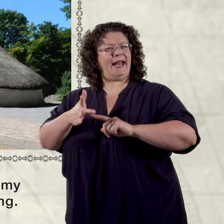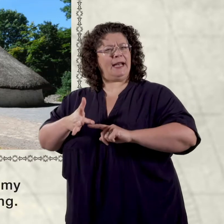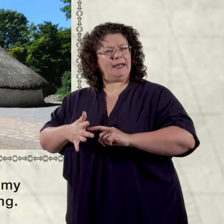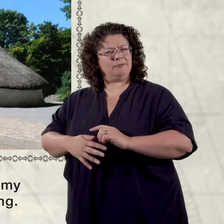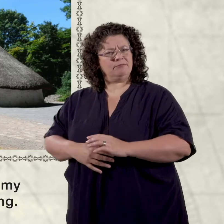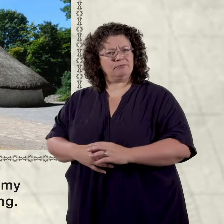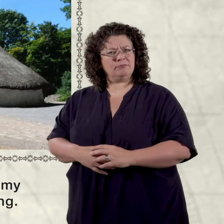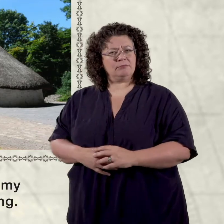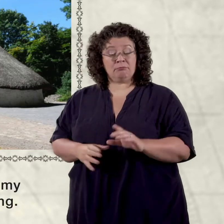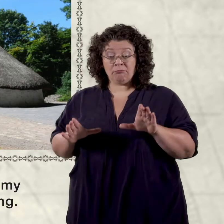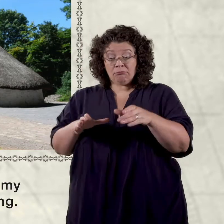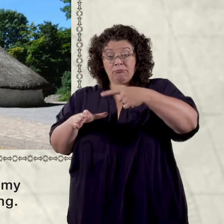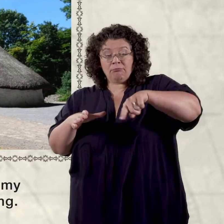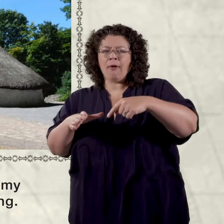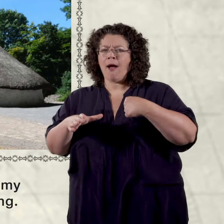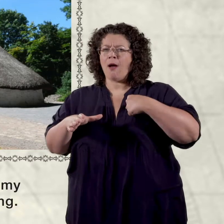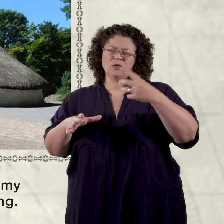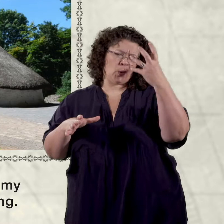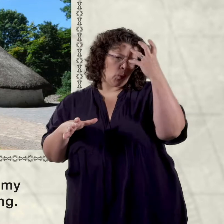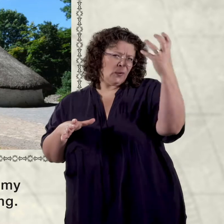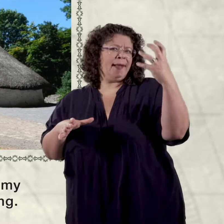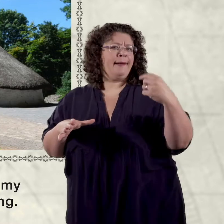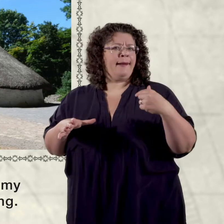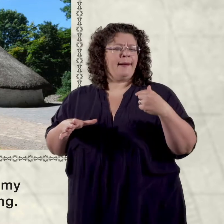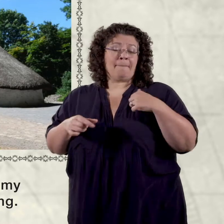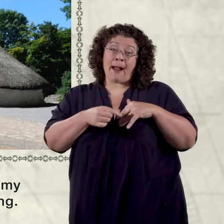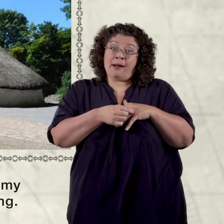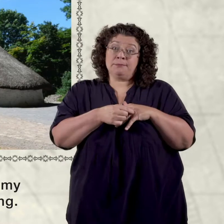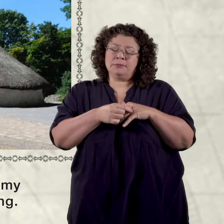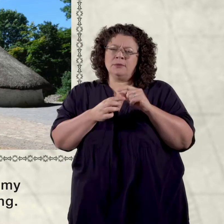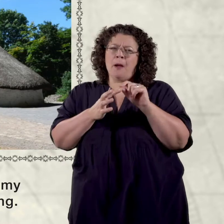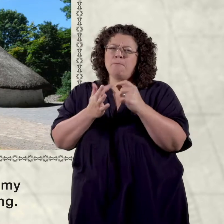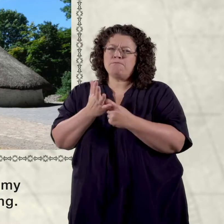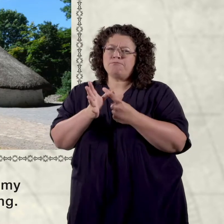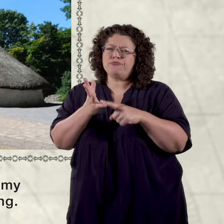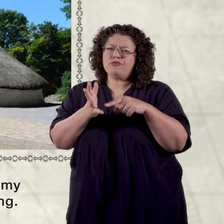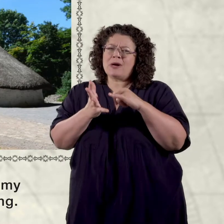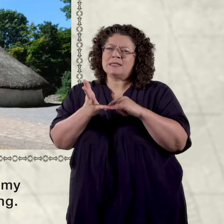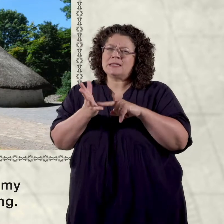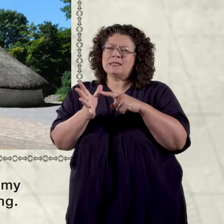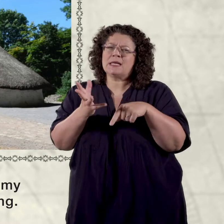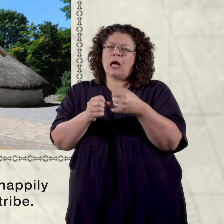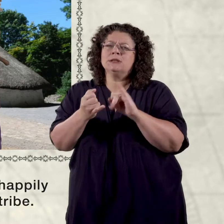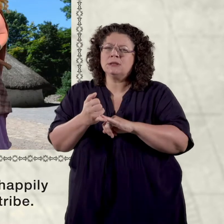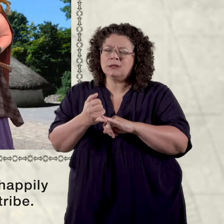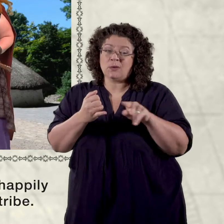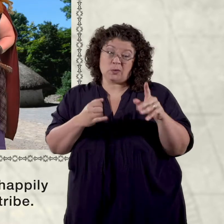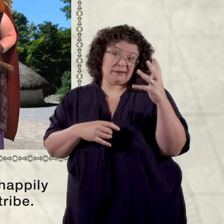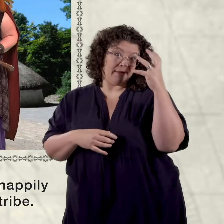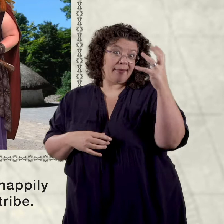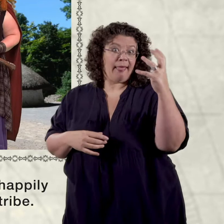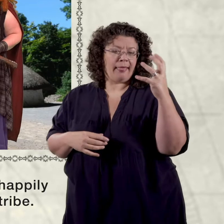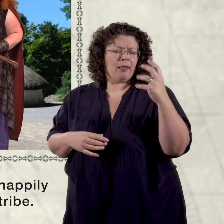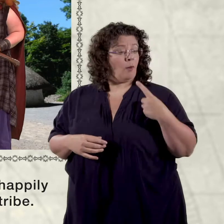I was the queen of the Iceni and my husband Prostagos was the king. We had two